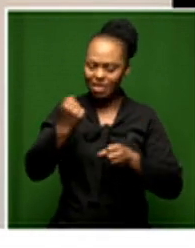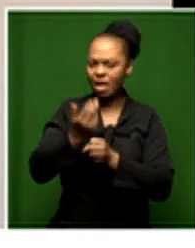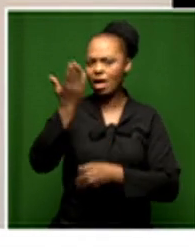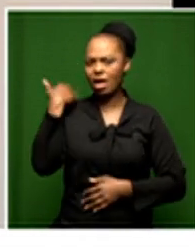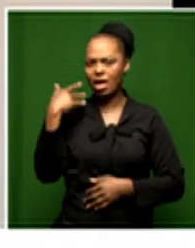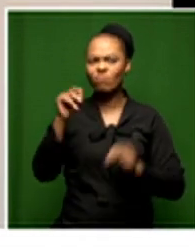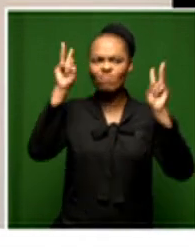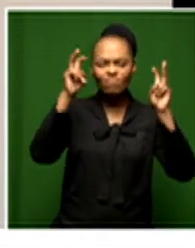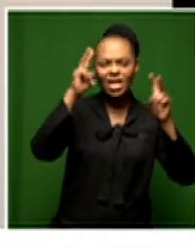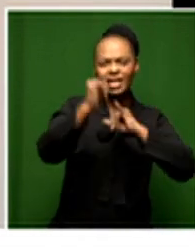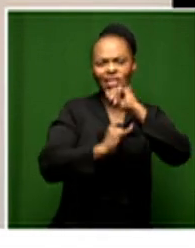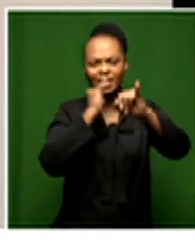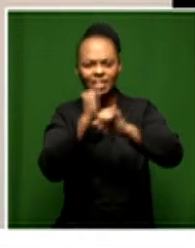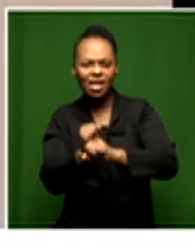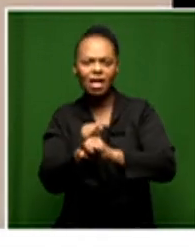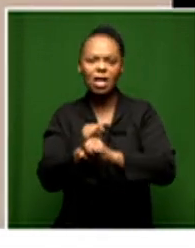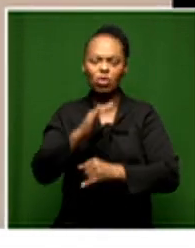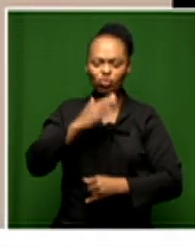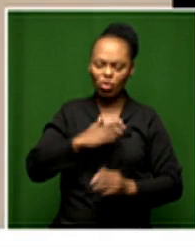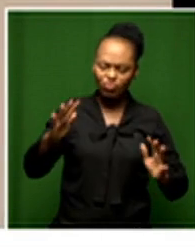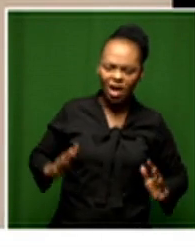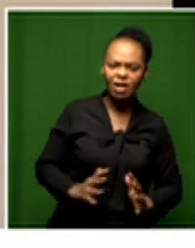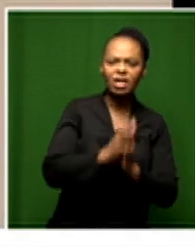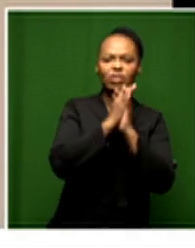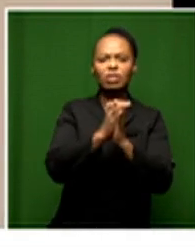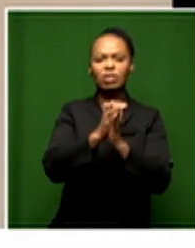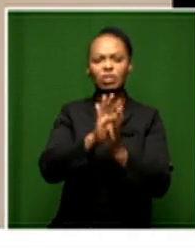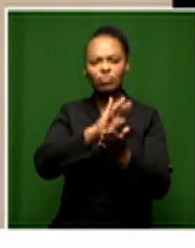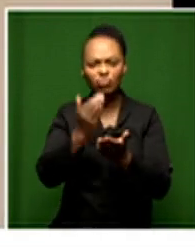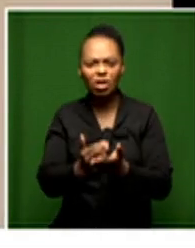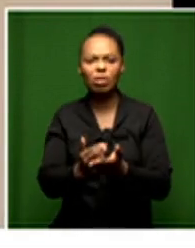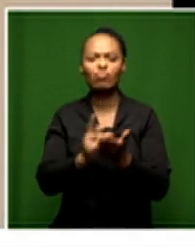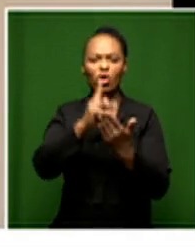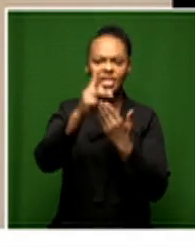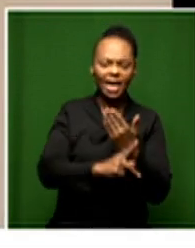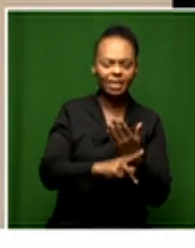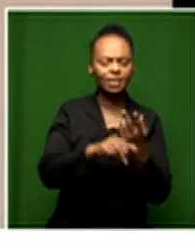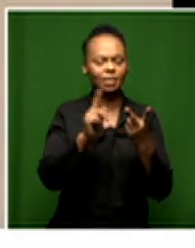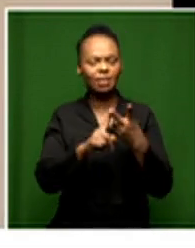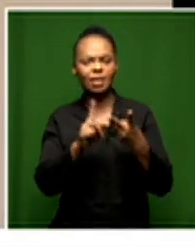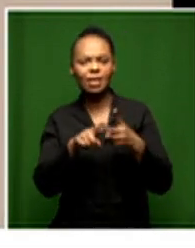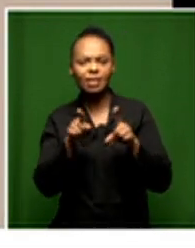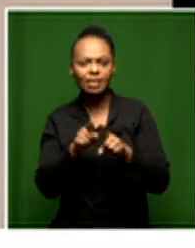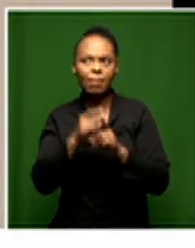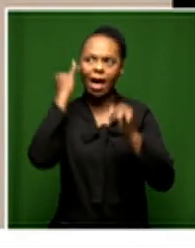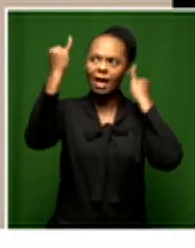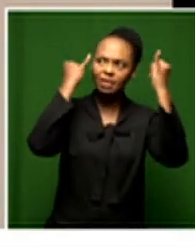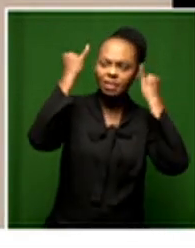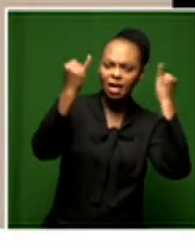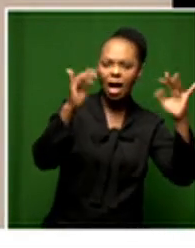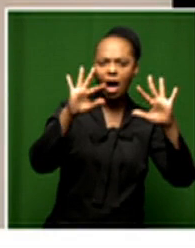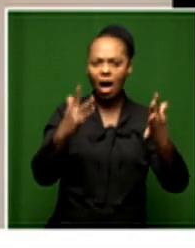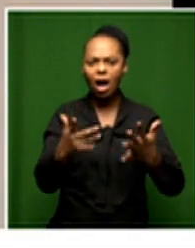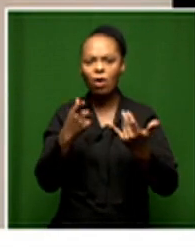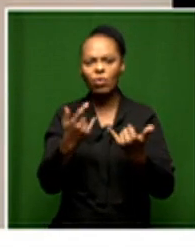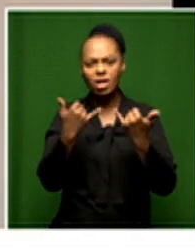mechanism, to discuss the international solidarity project, and including recently this idea of providing